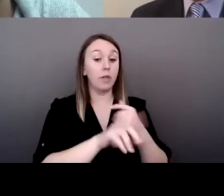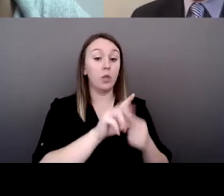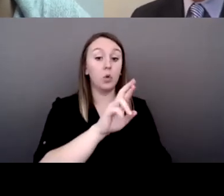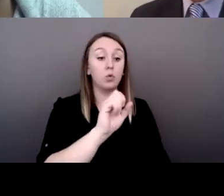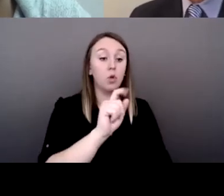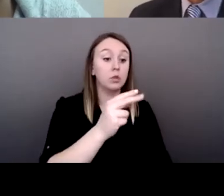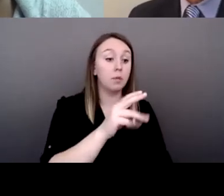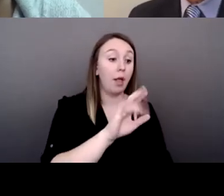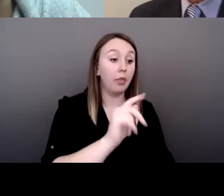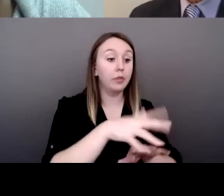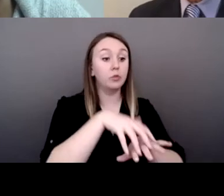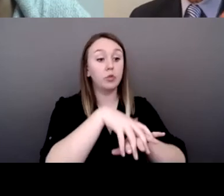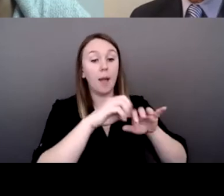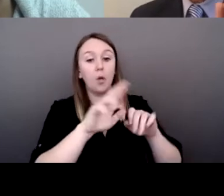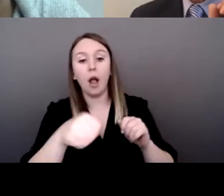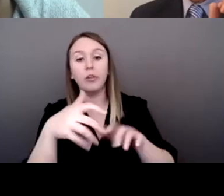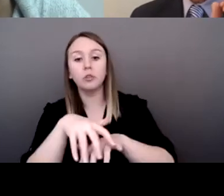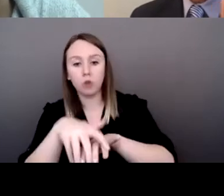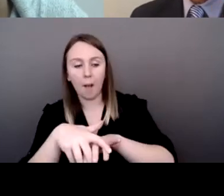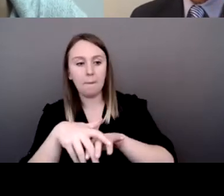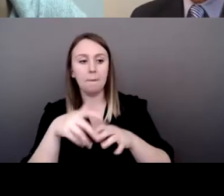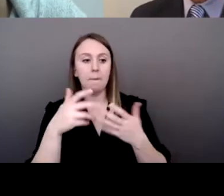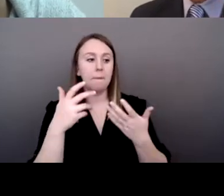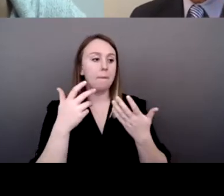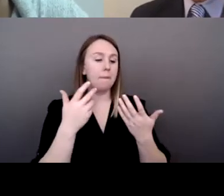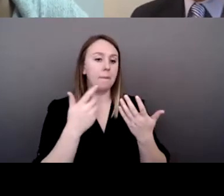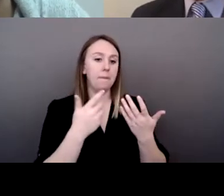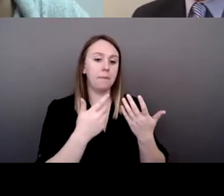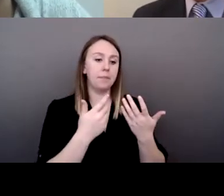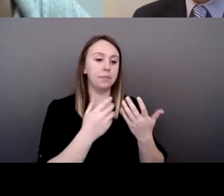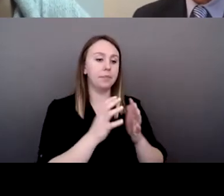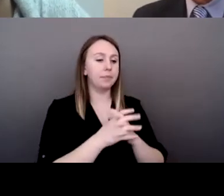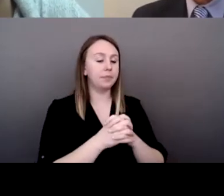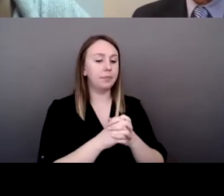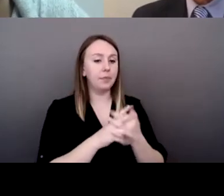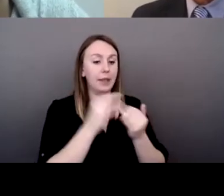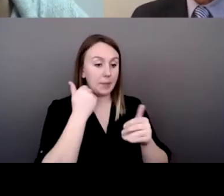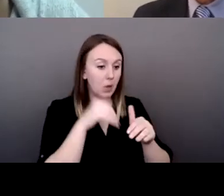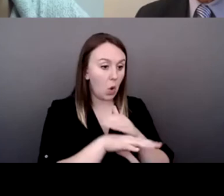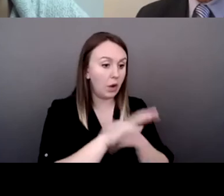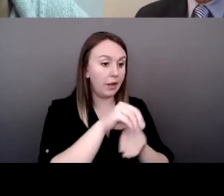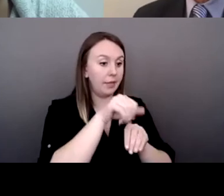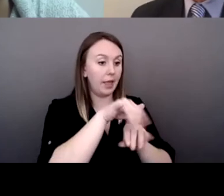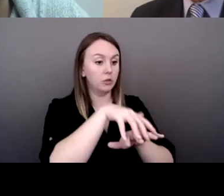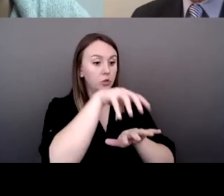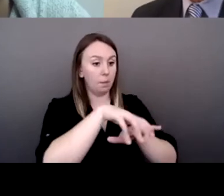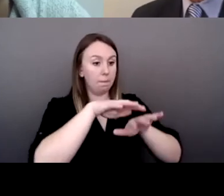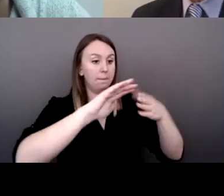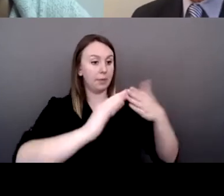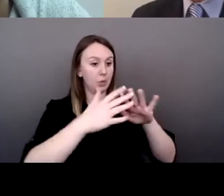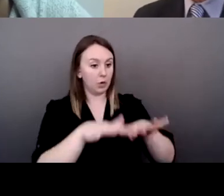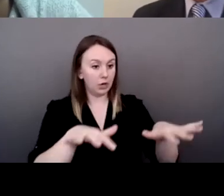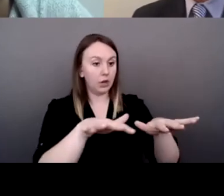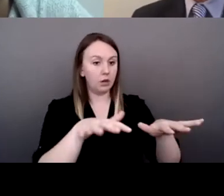Sioux Tribe, or I'm working in a tribal community,